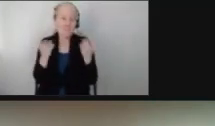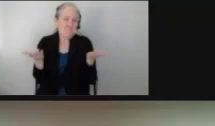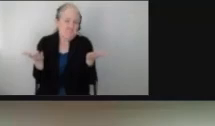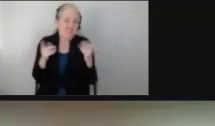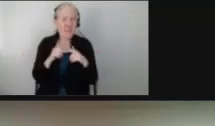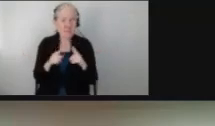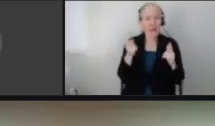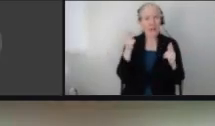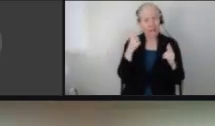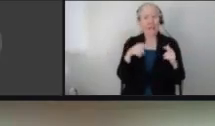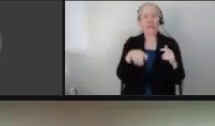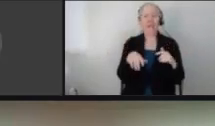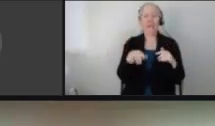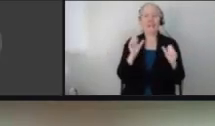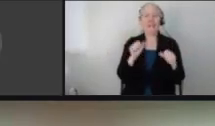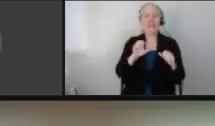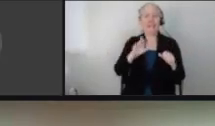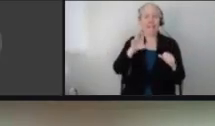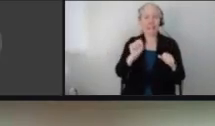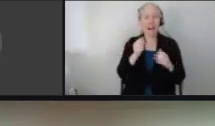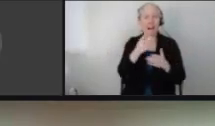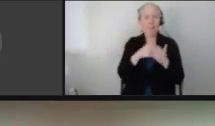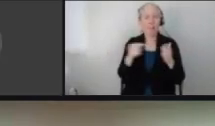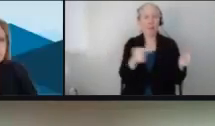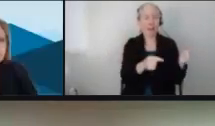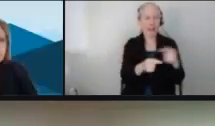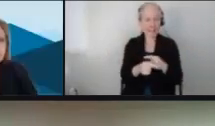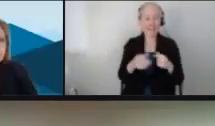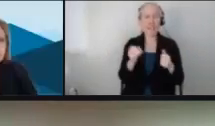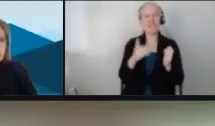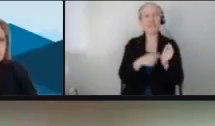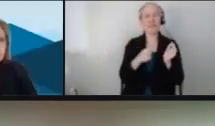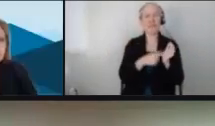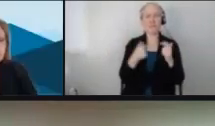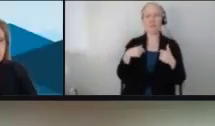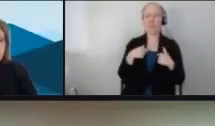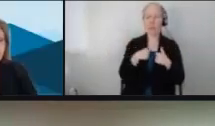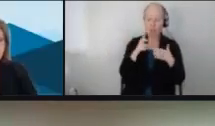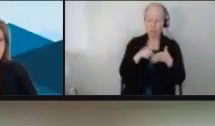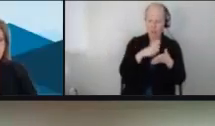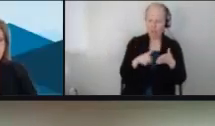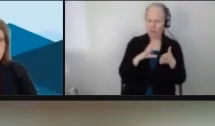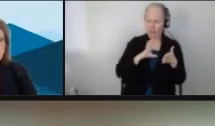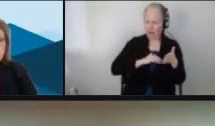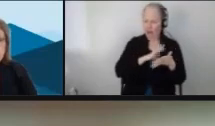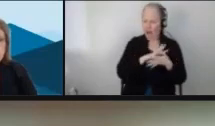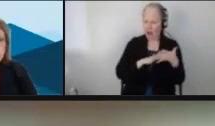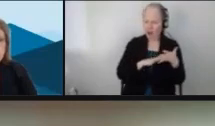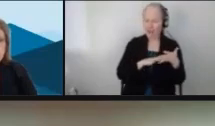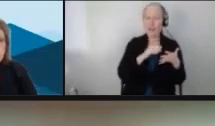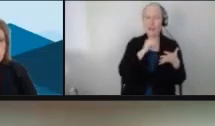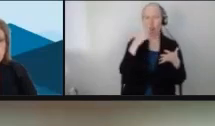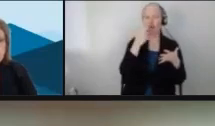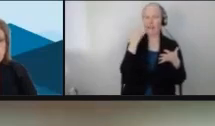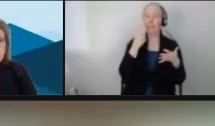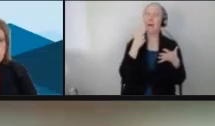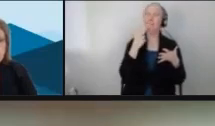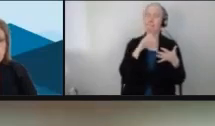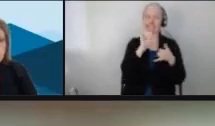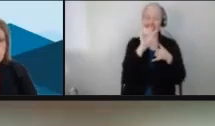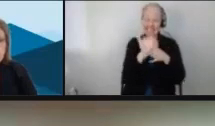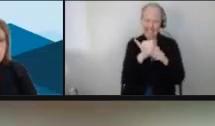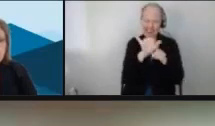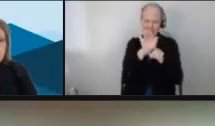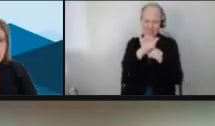think we sometimes get wrapped up in our own perspectives and our own grievances. We don't always recognize that these